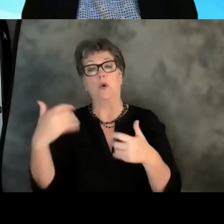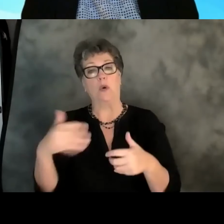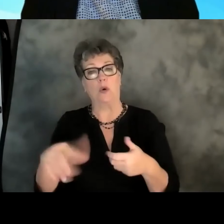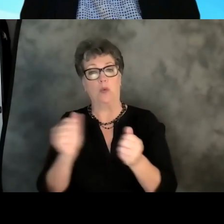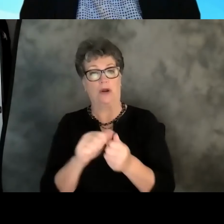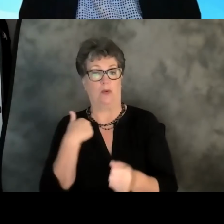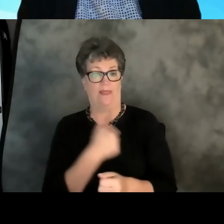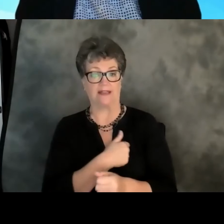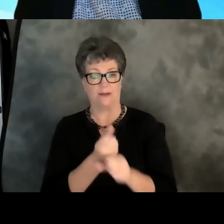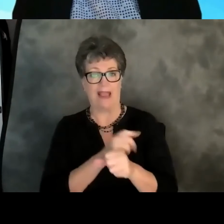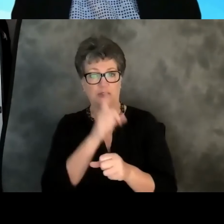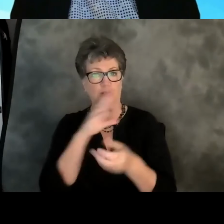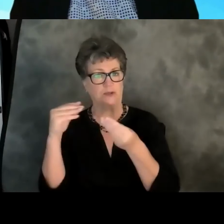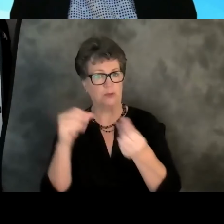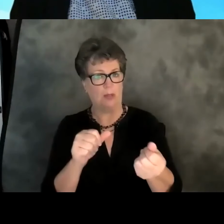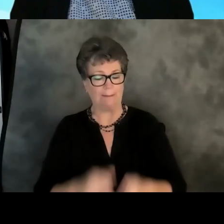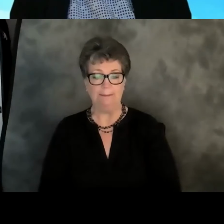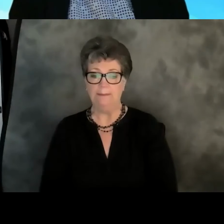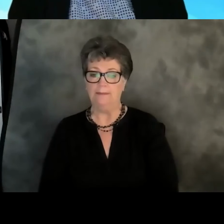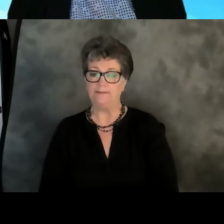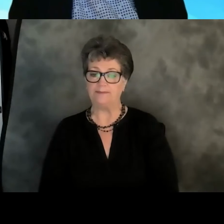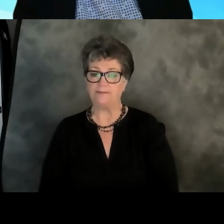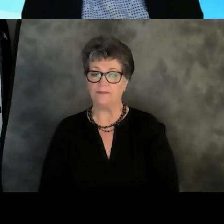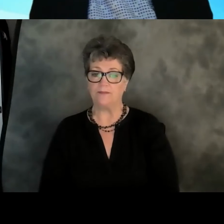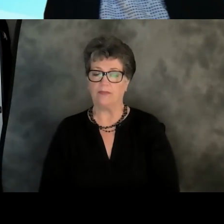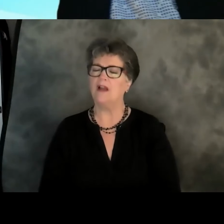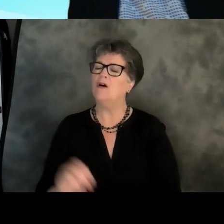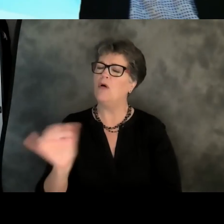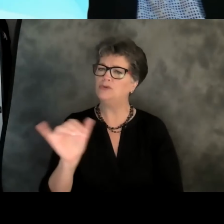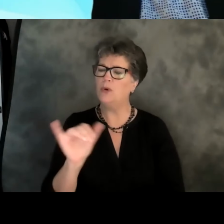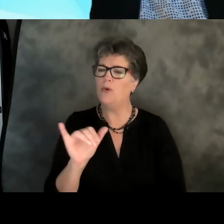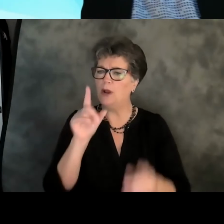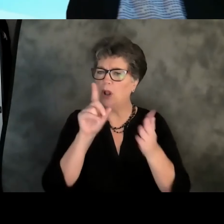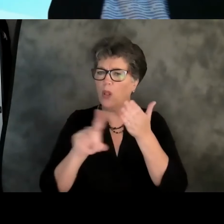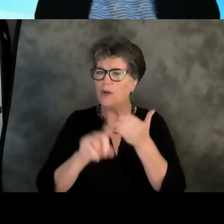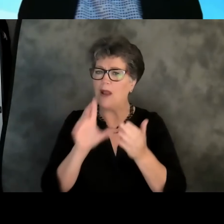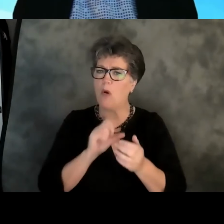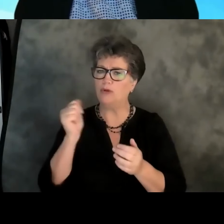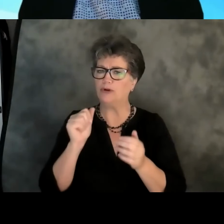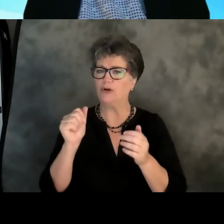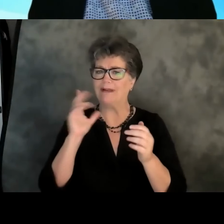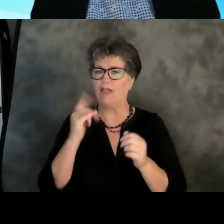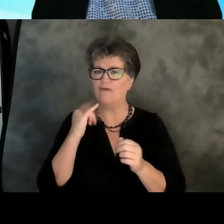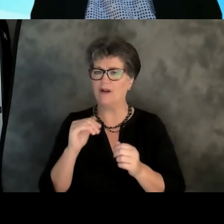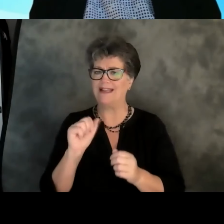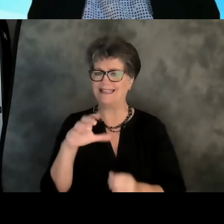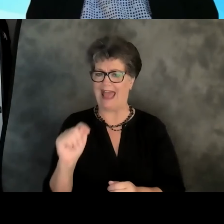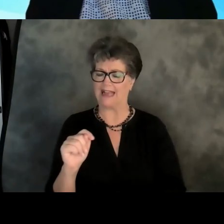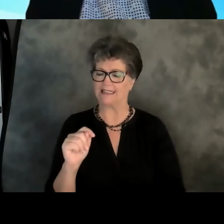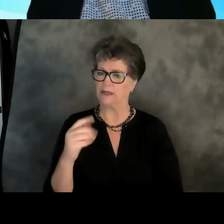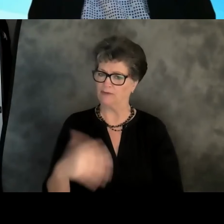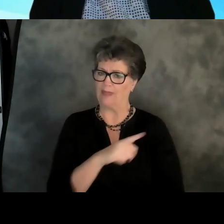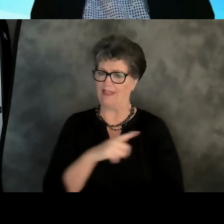sure we do it well and smoothly. And I think the other thing we want to look at is our Older Californians Act, the legislative backbone,